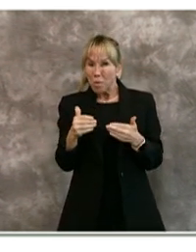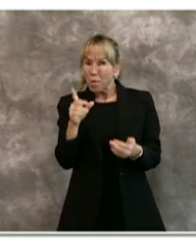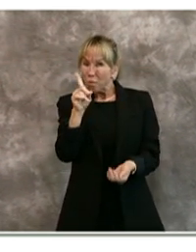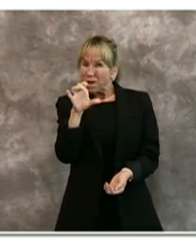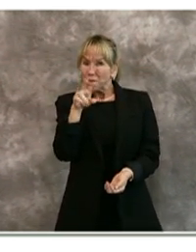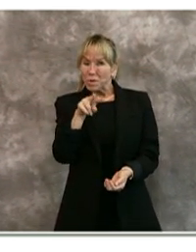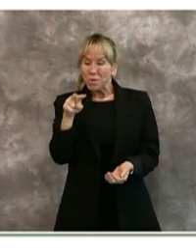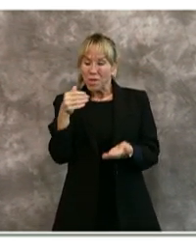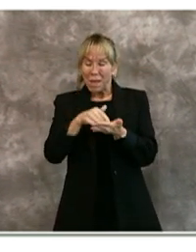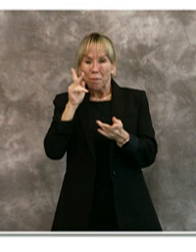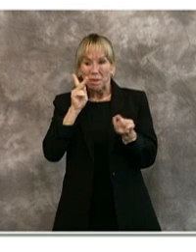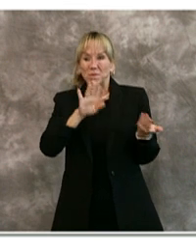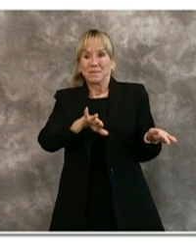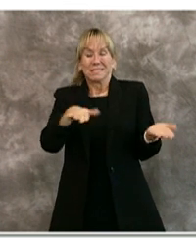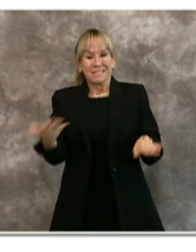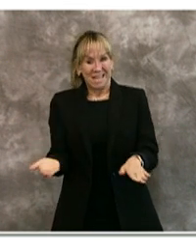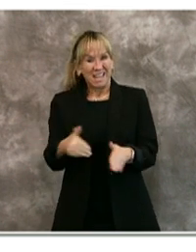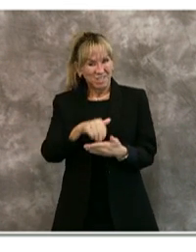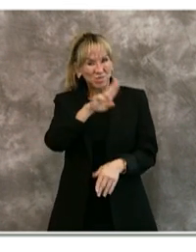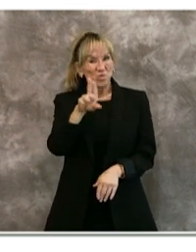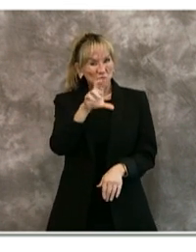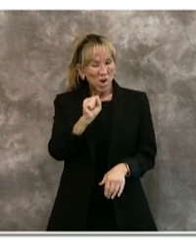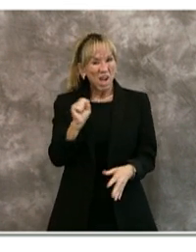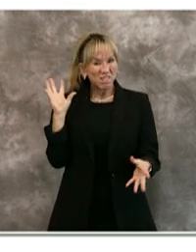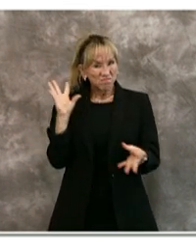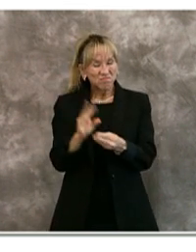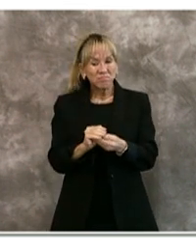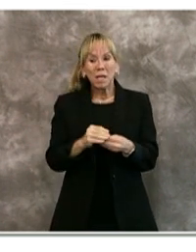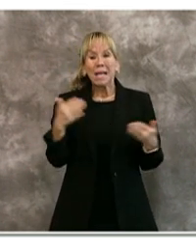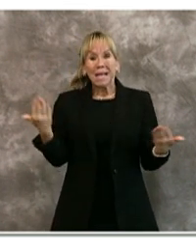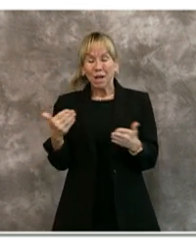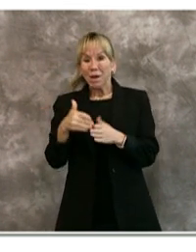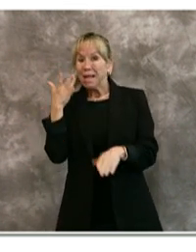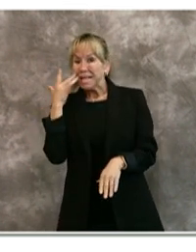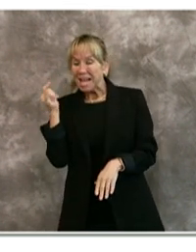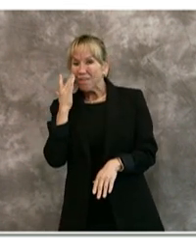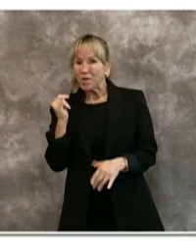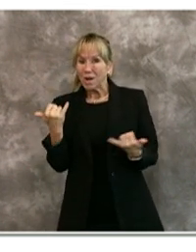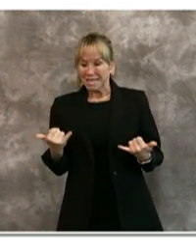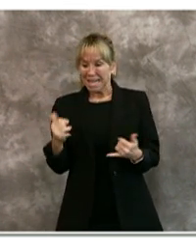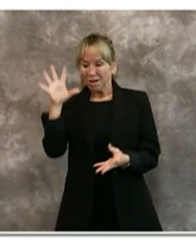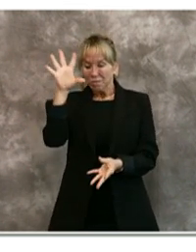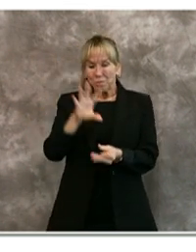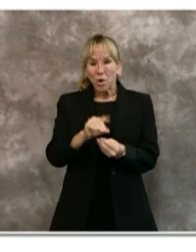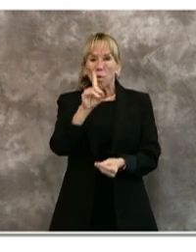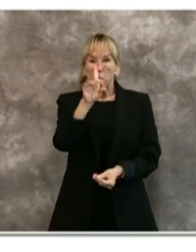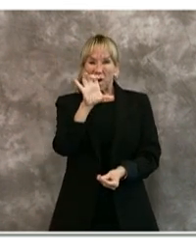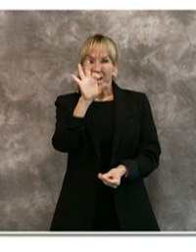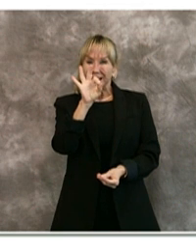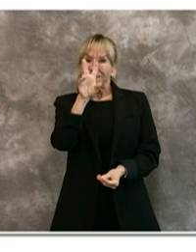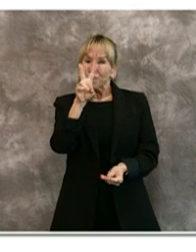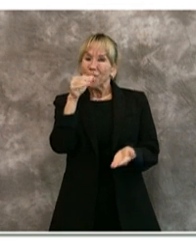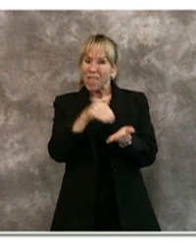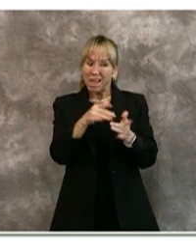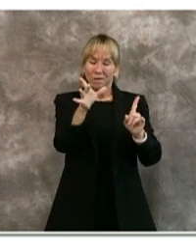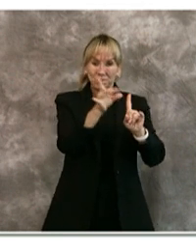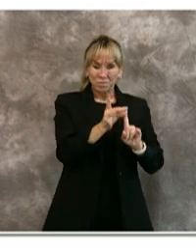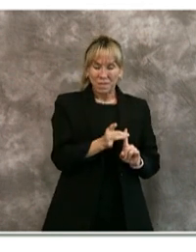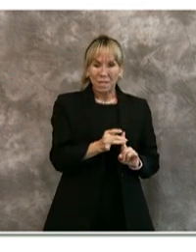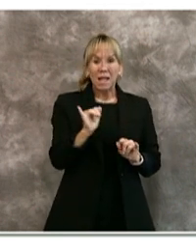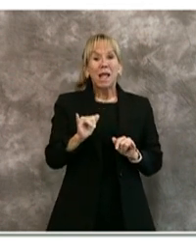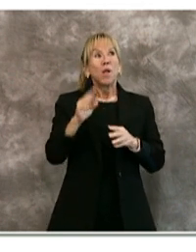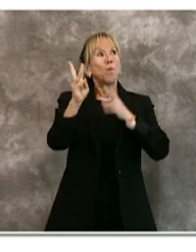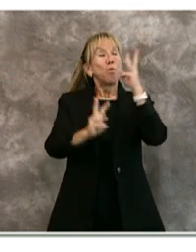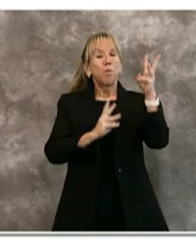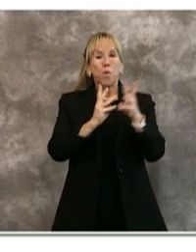122,000 deaths. Statewide, California is reporting almost 192,000 positive cases, which is 2% of the global